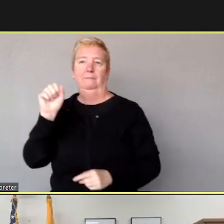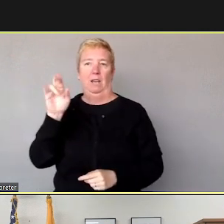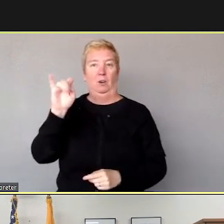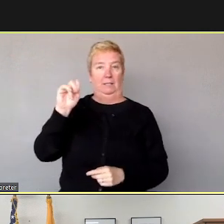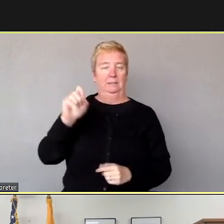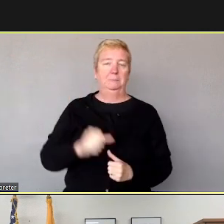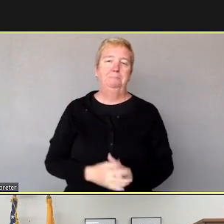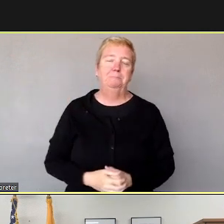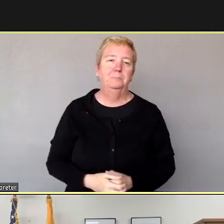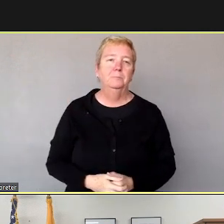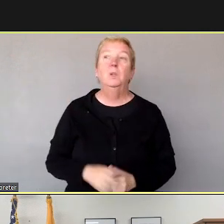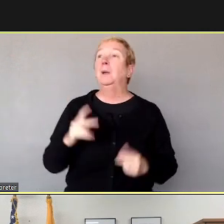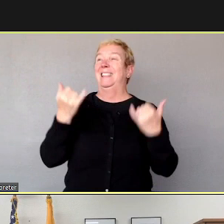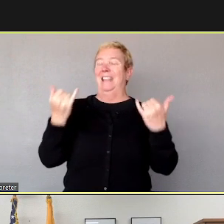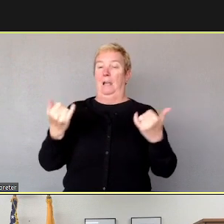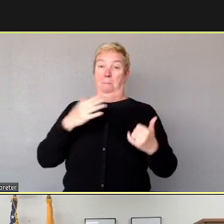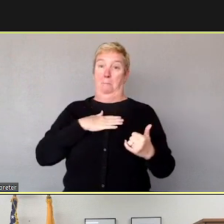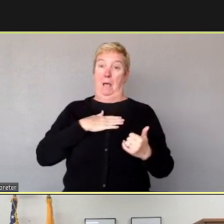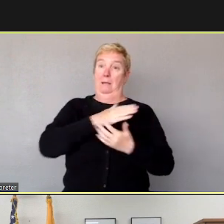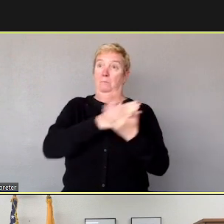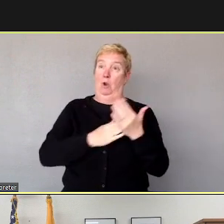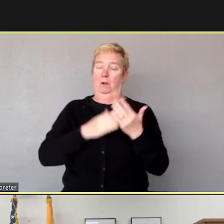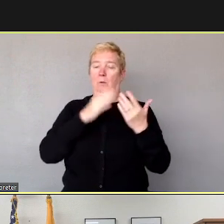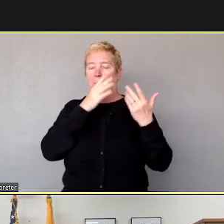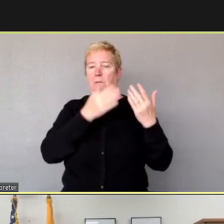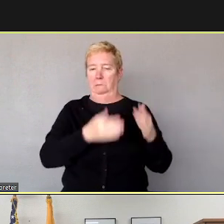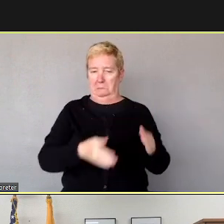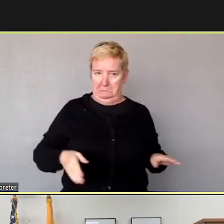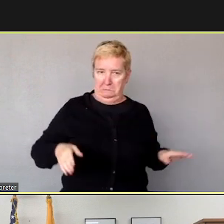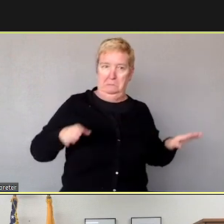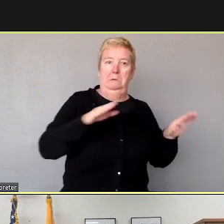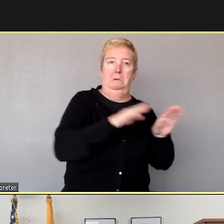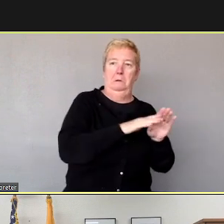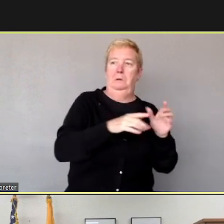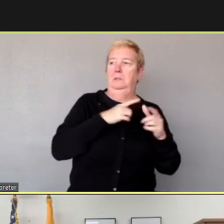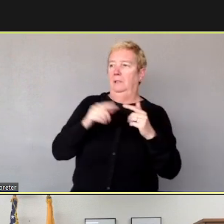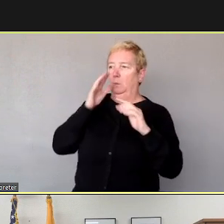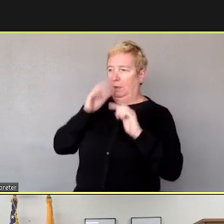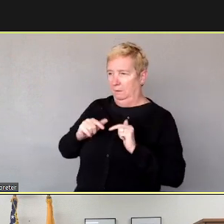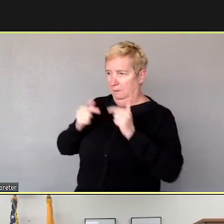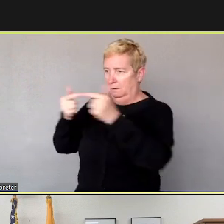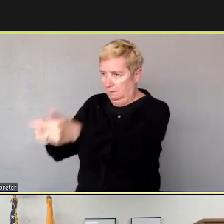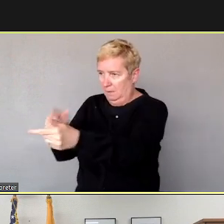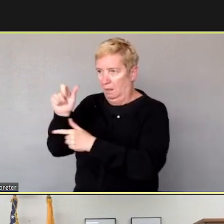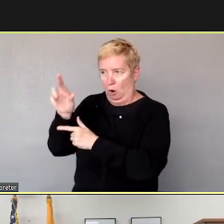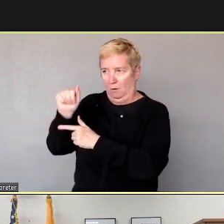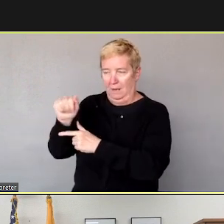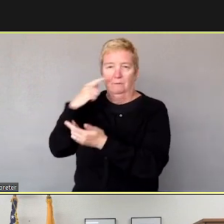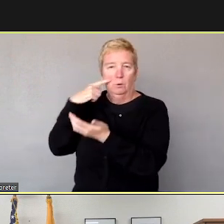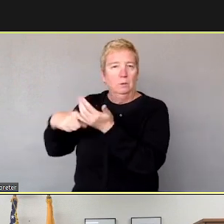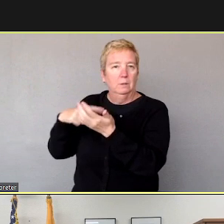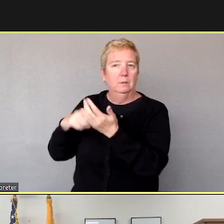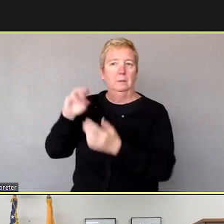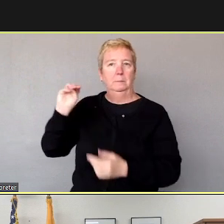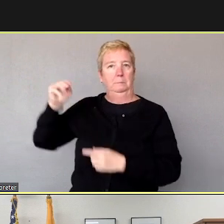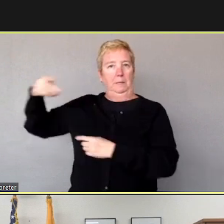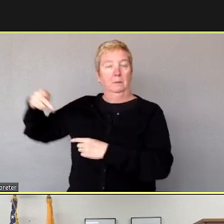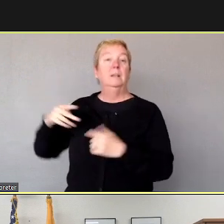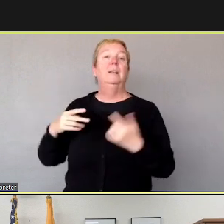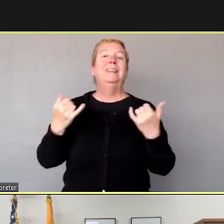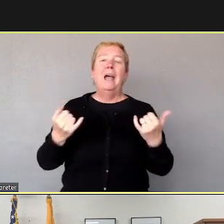please. So I'm wrapping up my part, turning it over to Laura. The key things we can all do when we all do our part are know our